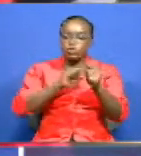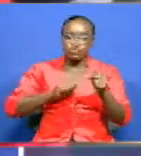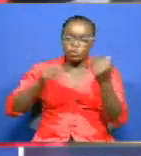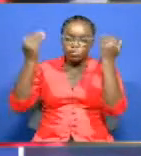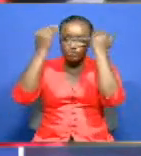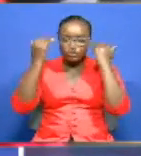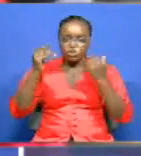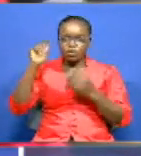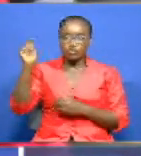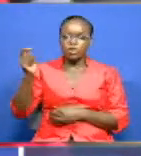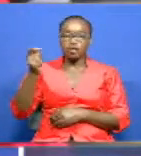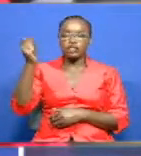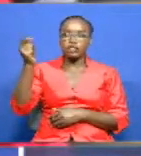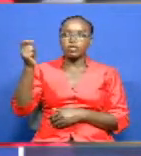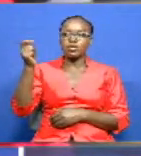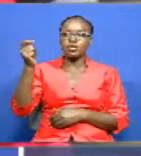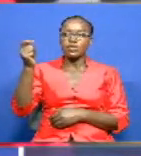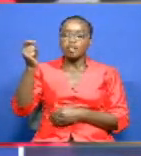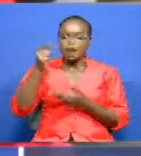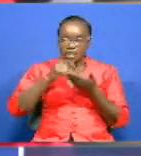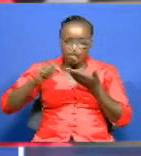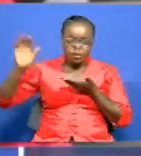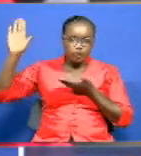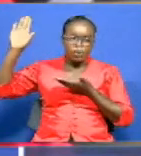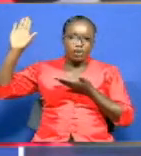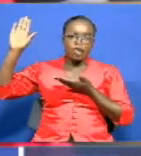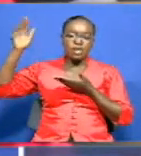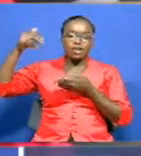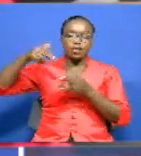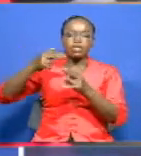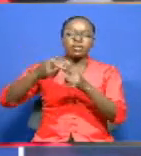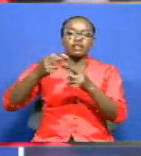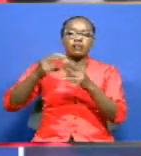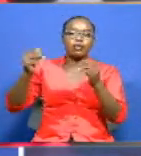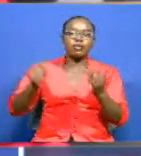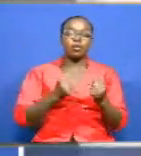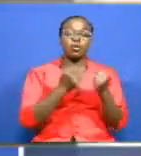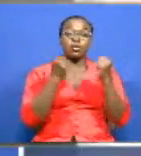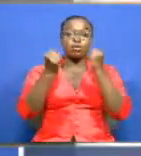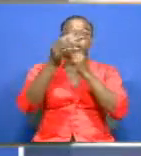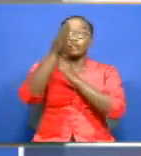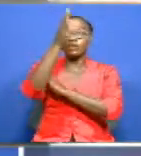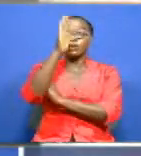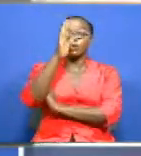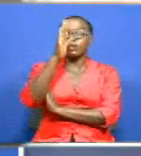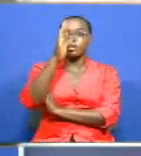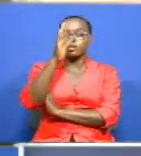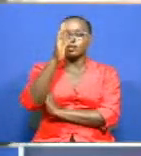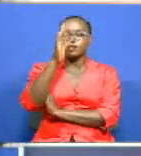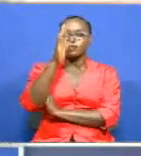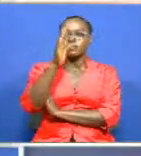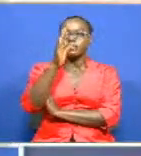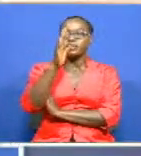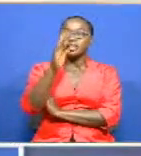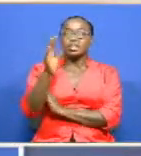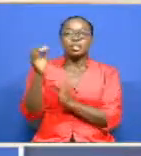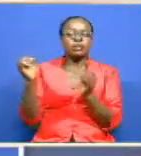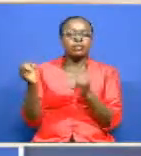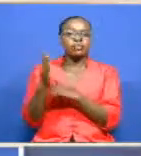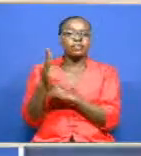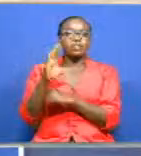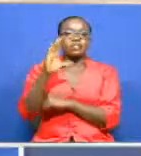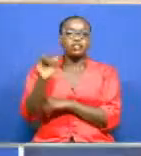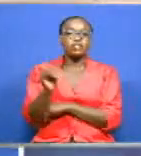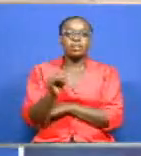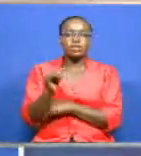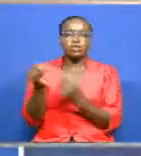Kenya, do swear in the name of the Almighty God. His tenure in office as the 14th Chief Justice